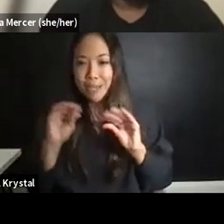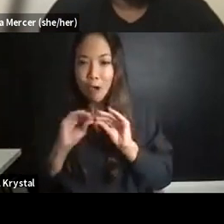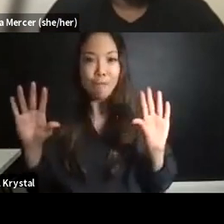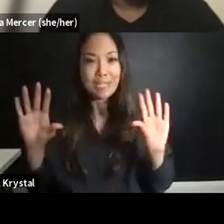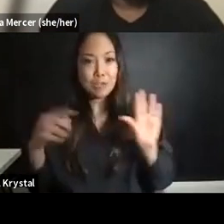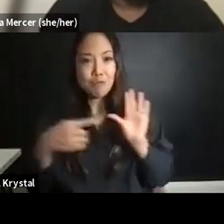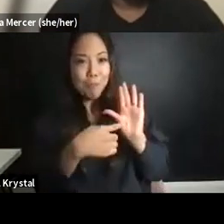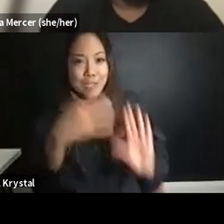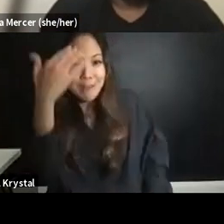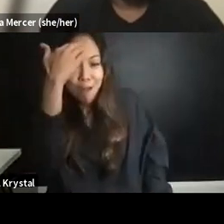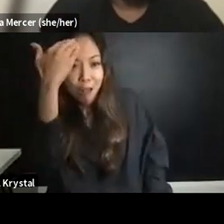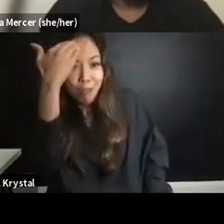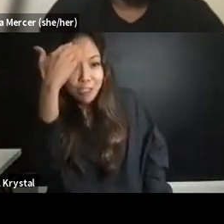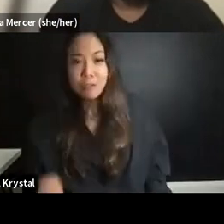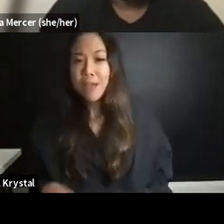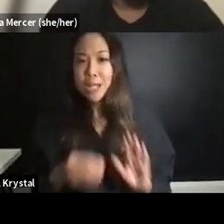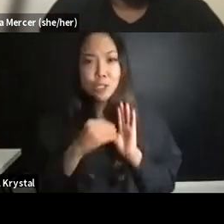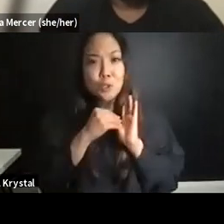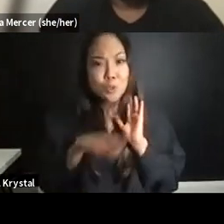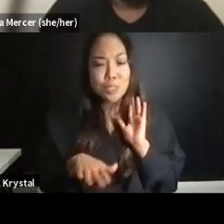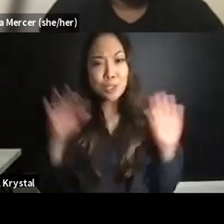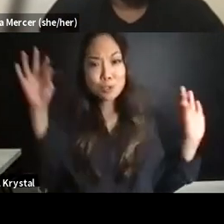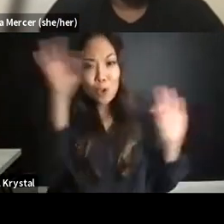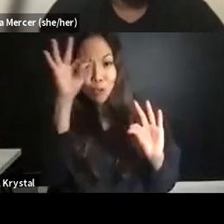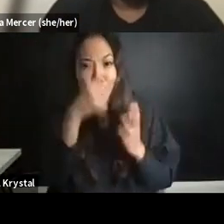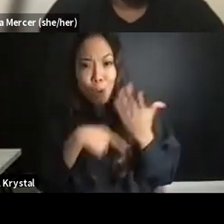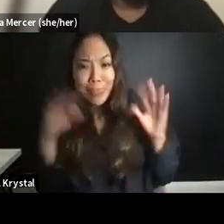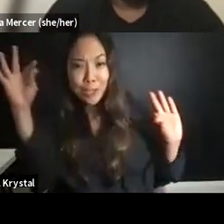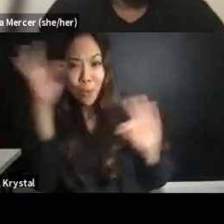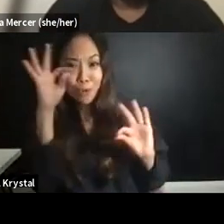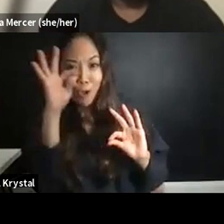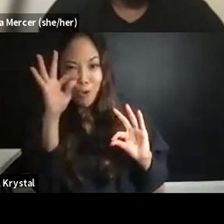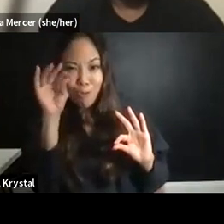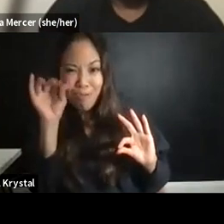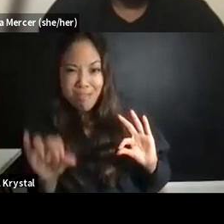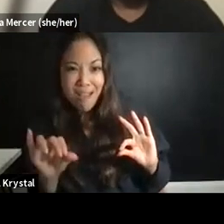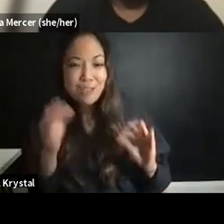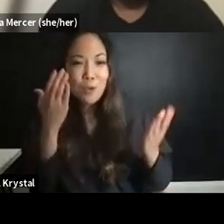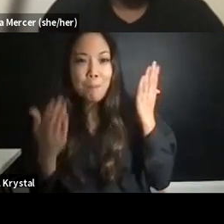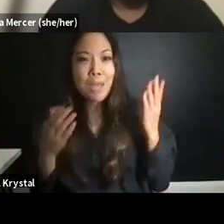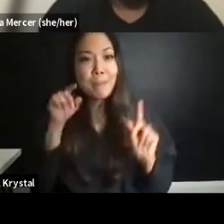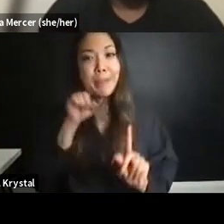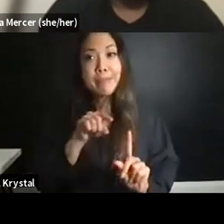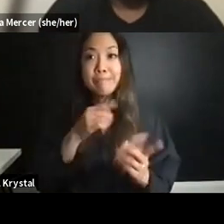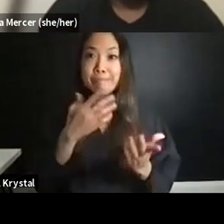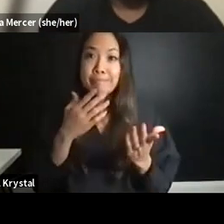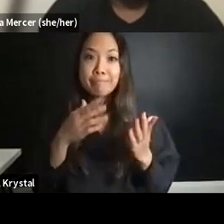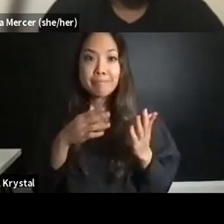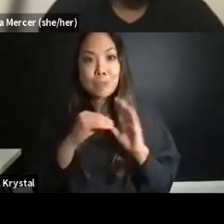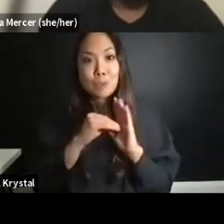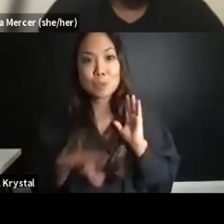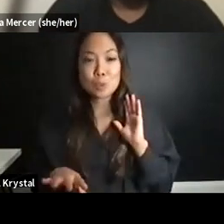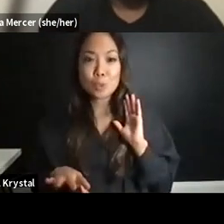don't know what they don't know and so he or she may find themselves wandering the